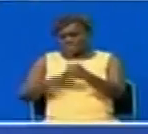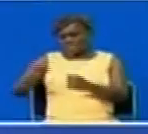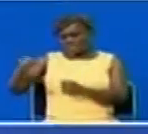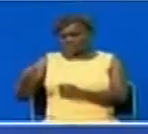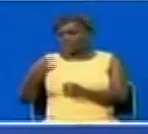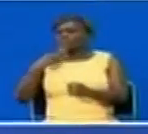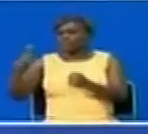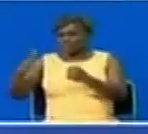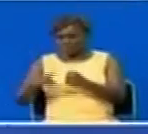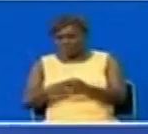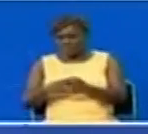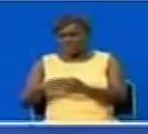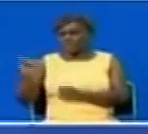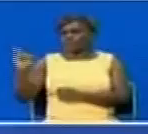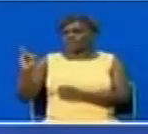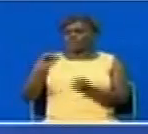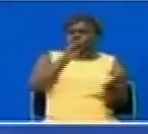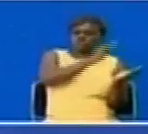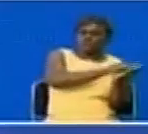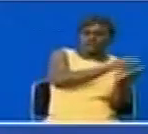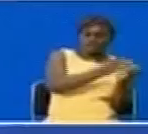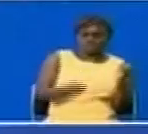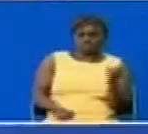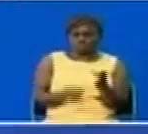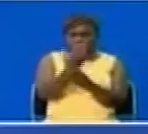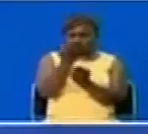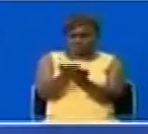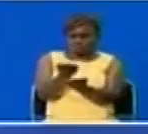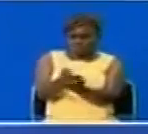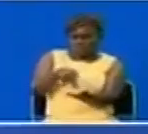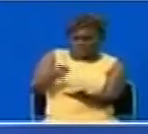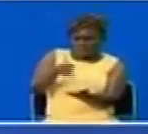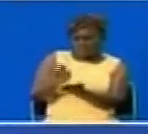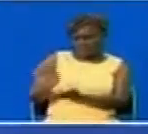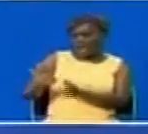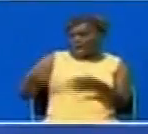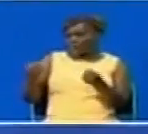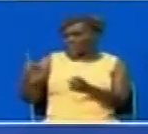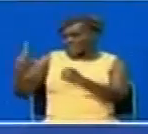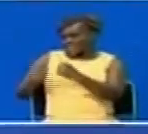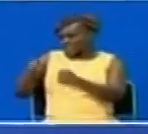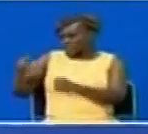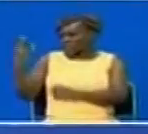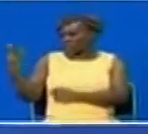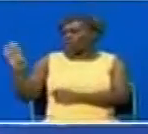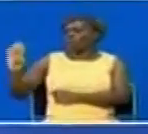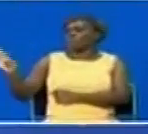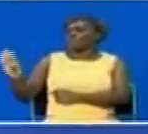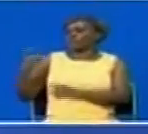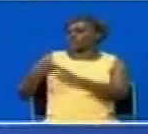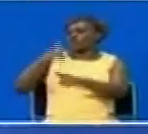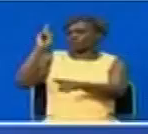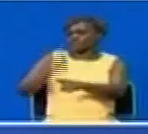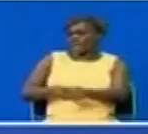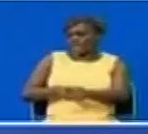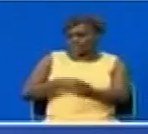16,955 depositors of Imperial Bank lodged claims and got paid their savings worth 6.4 billion shillings since the exercise